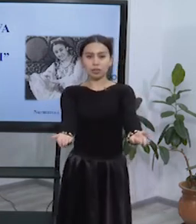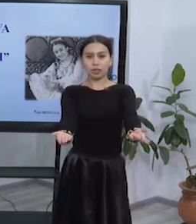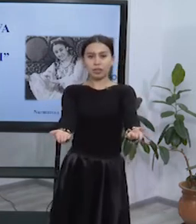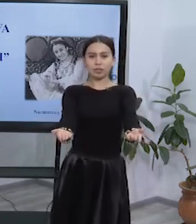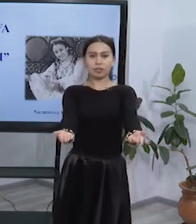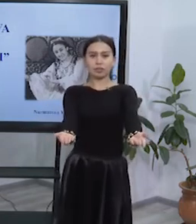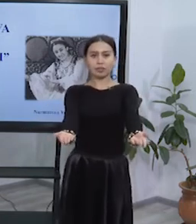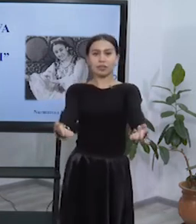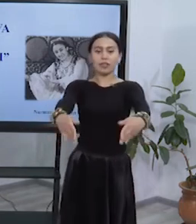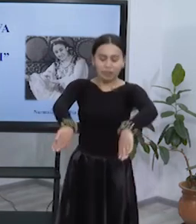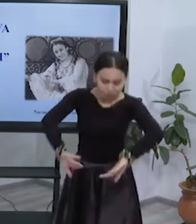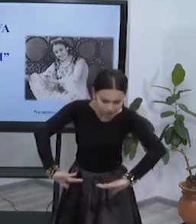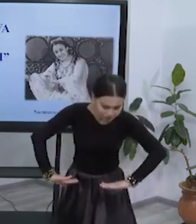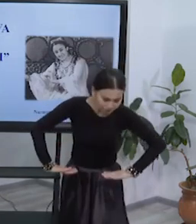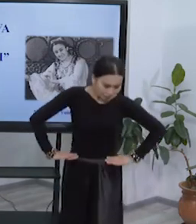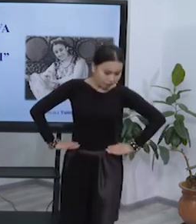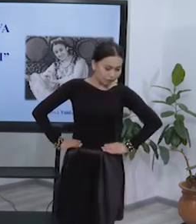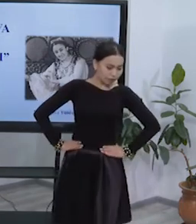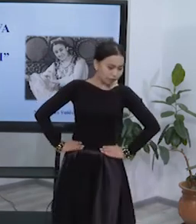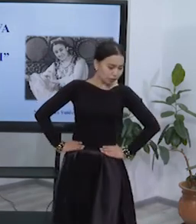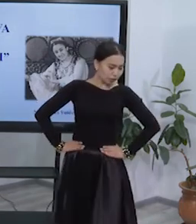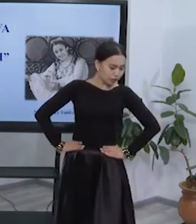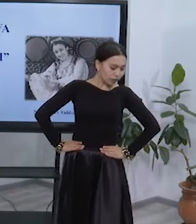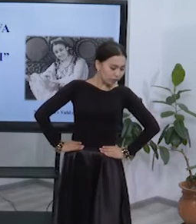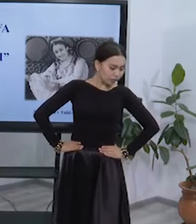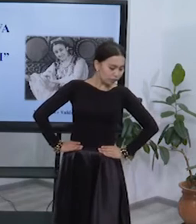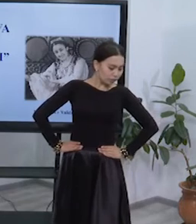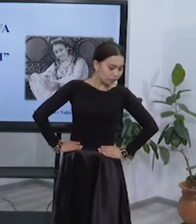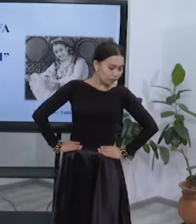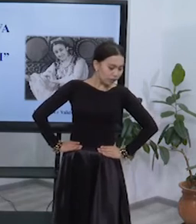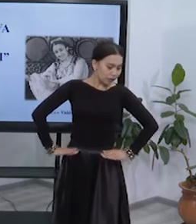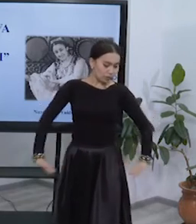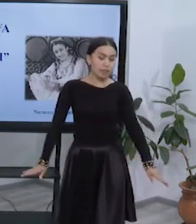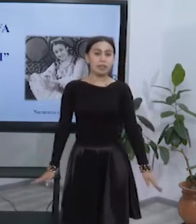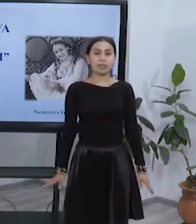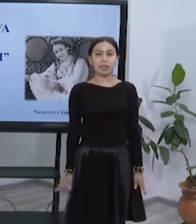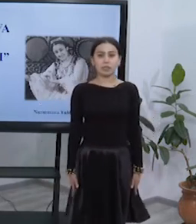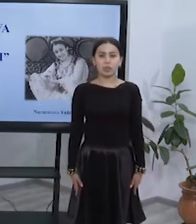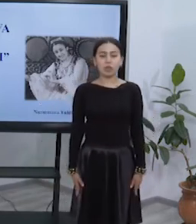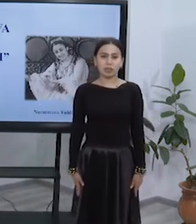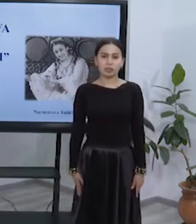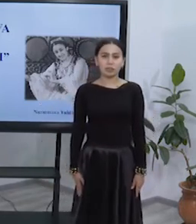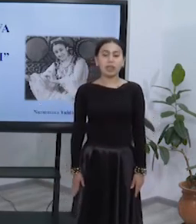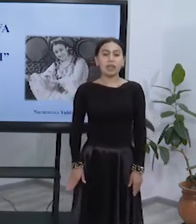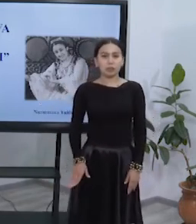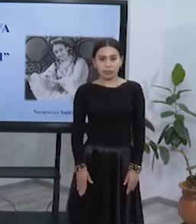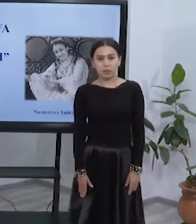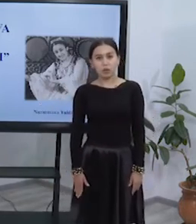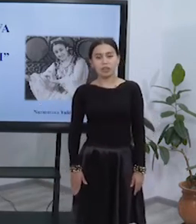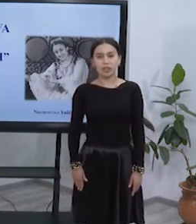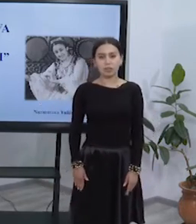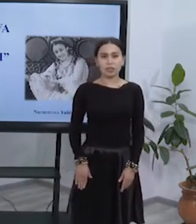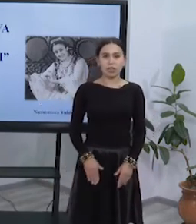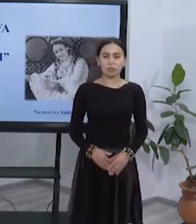6-chi holat, 7-chi holat, va rasmiy holat.